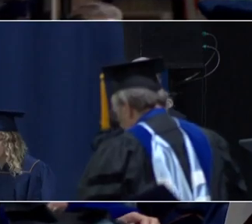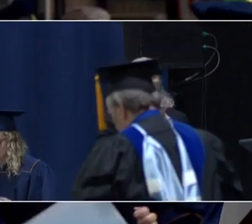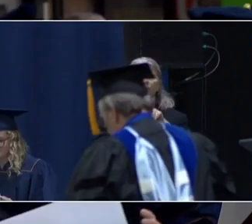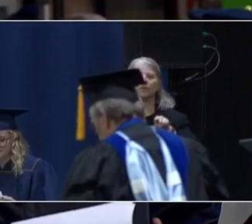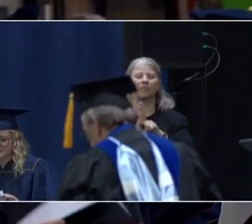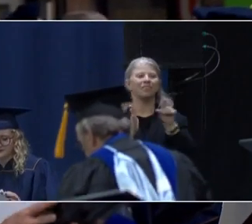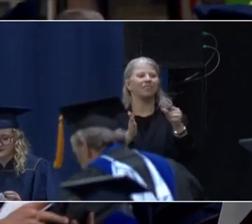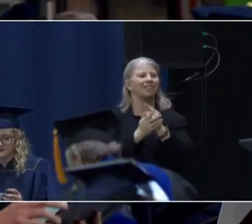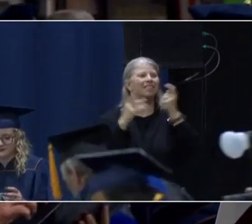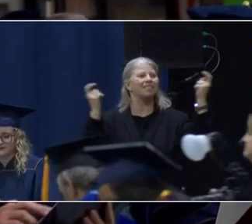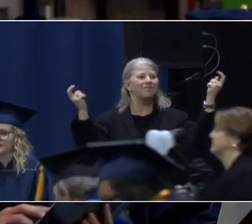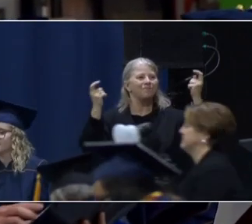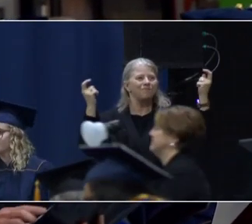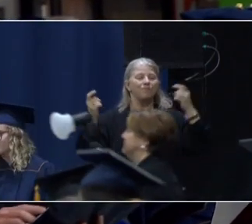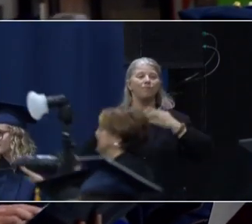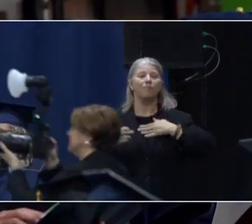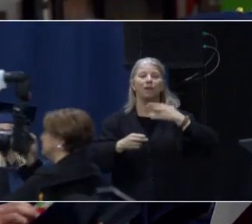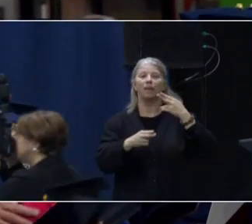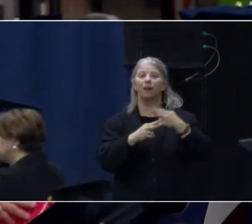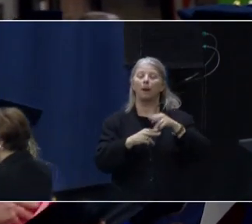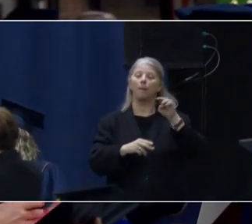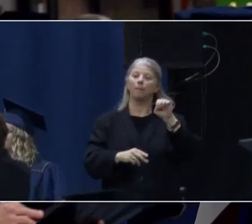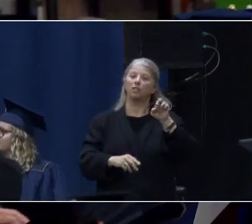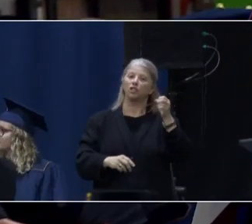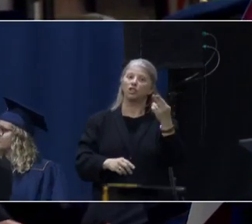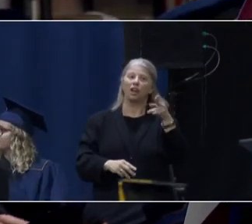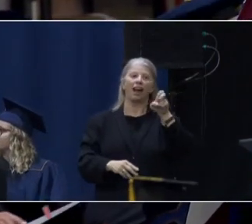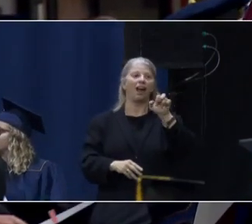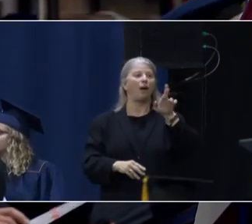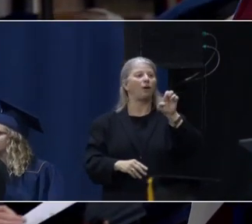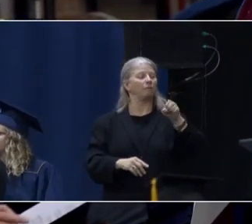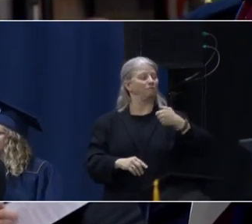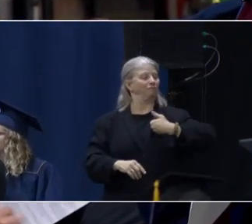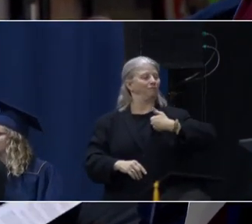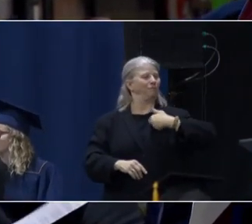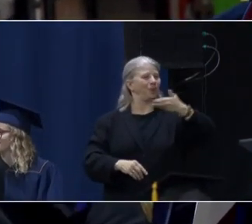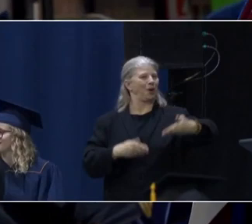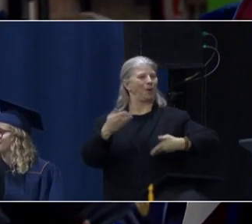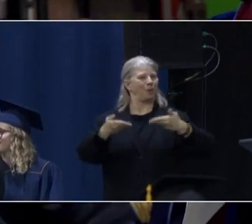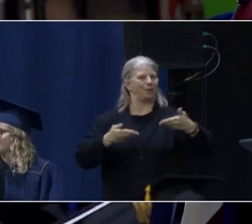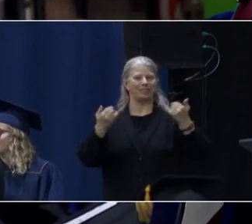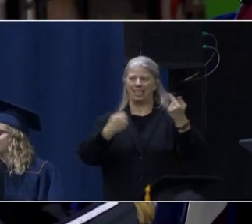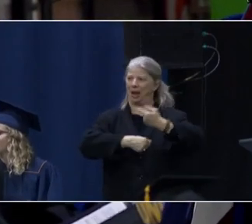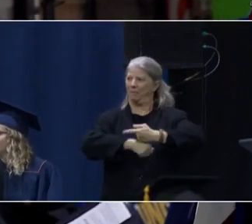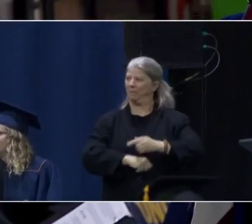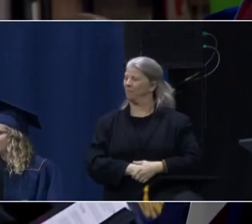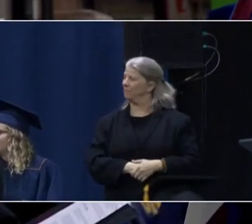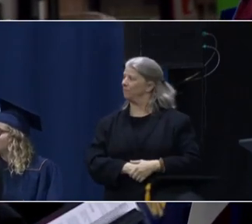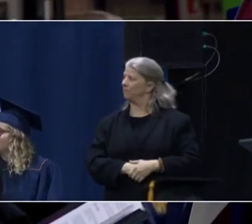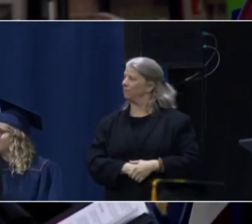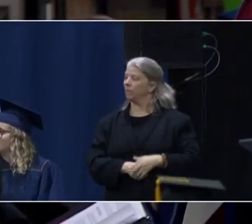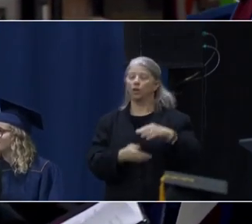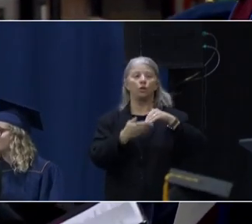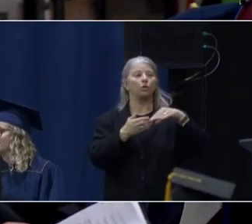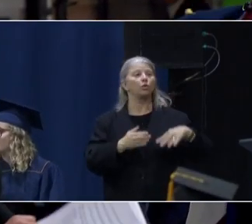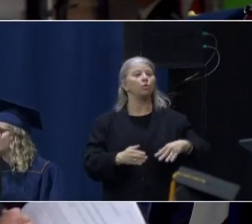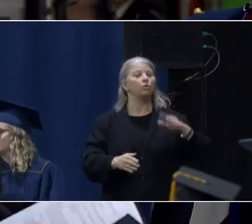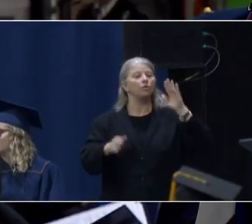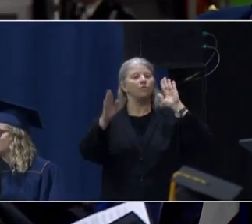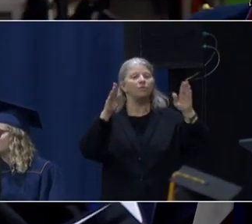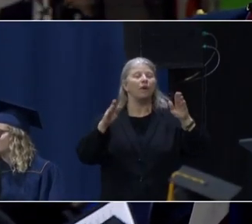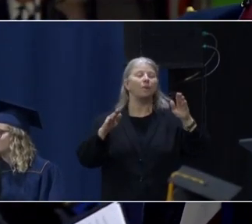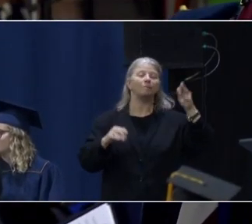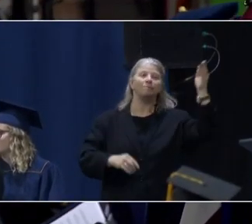Commencement Ceremony. My name is Vish Iyer, and I'll be your host for today's ceremony. Our student farewell address